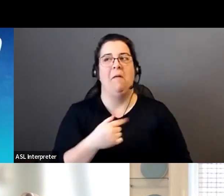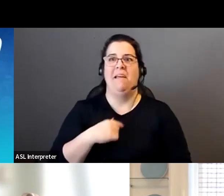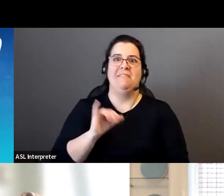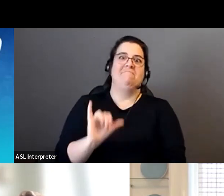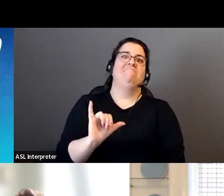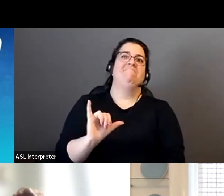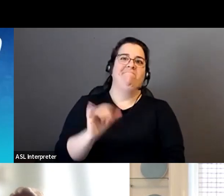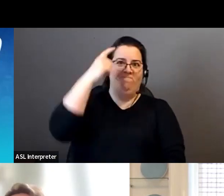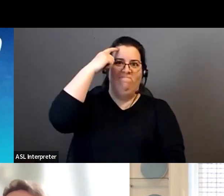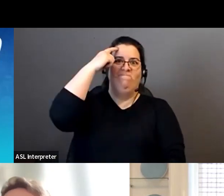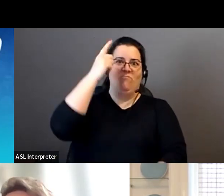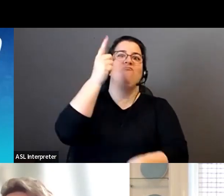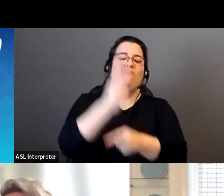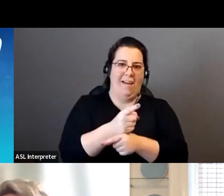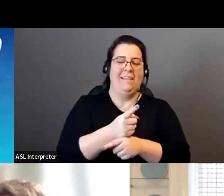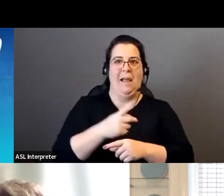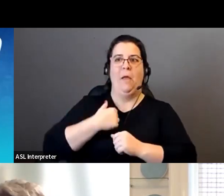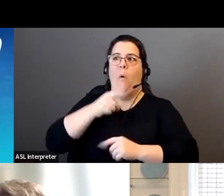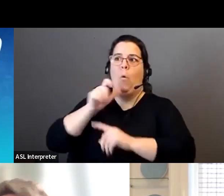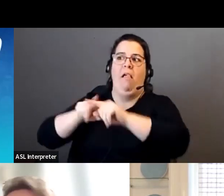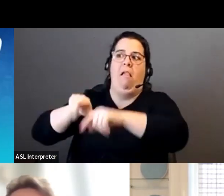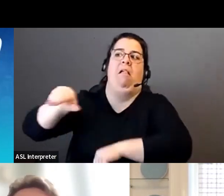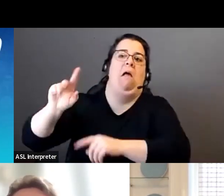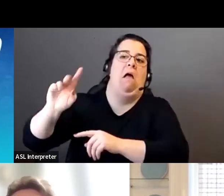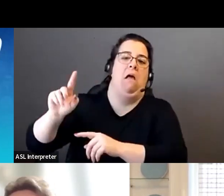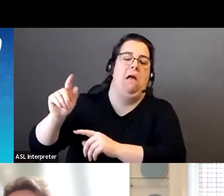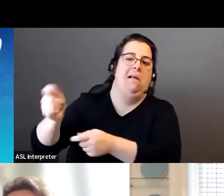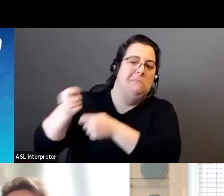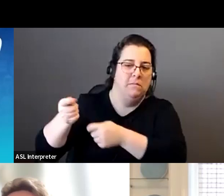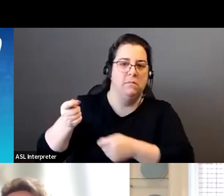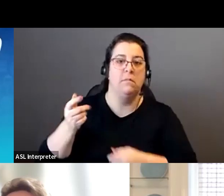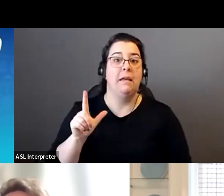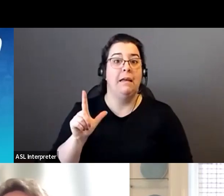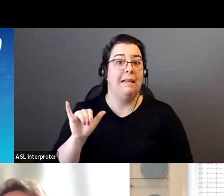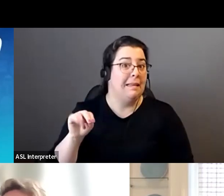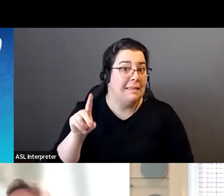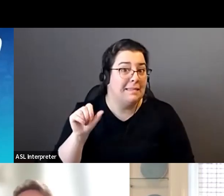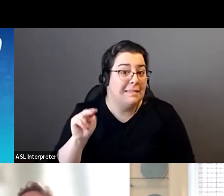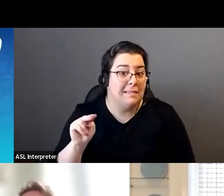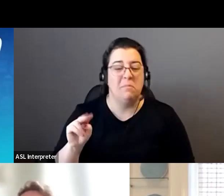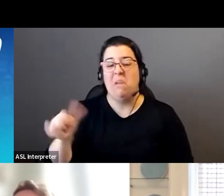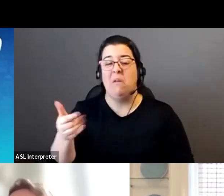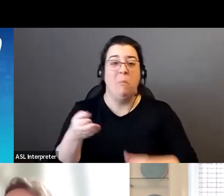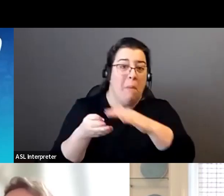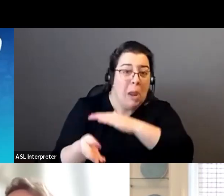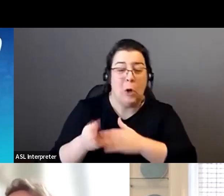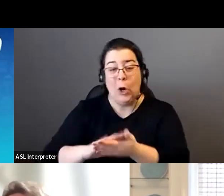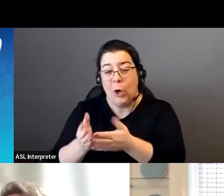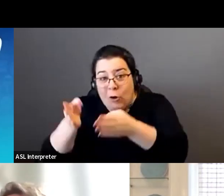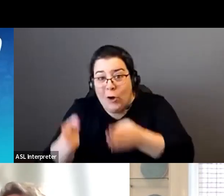hey, come on my show. Like for Lyndon, it could be somebody who's a fellow baker or a cooker. Yeah. Able just to kind of bounce ideas